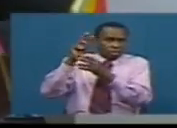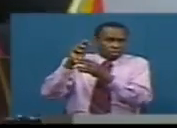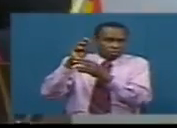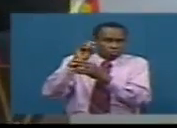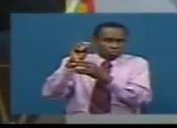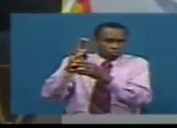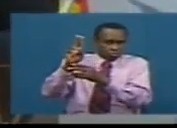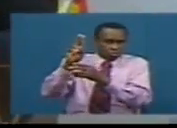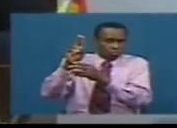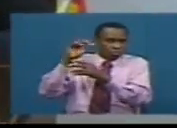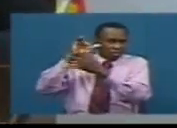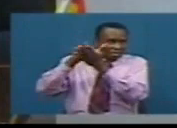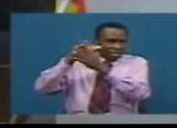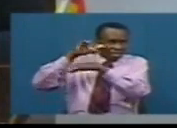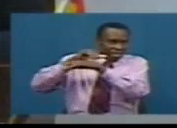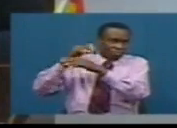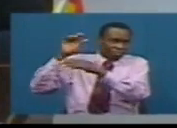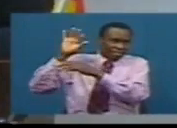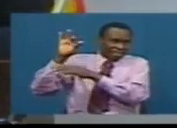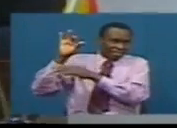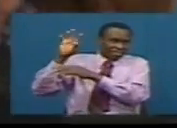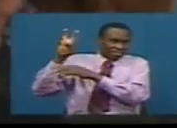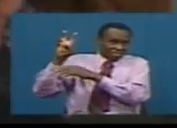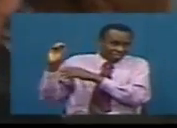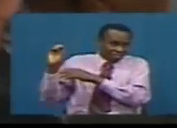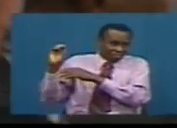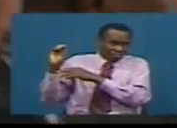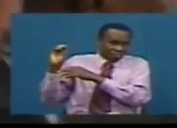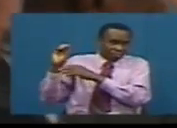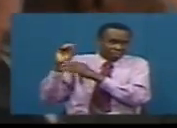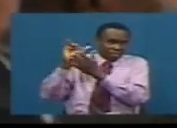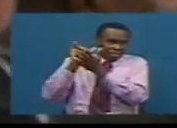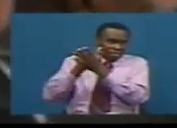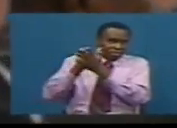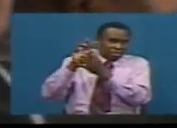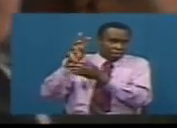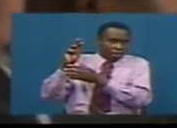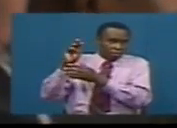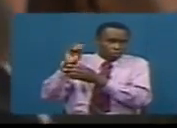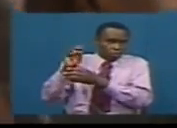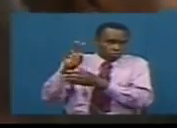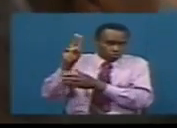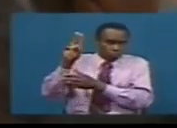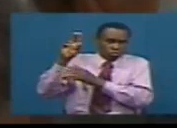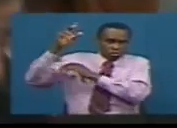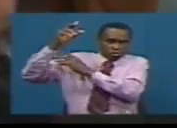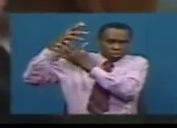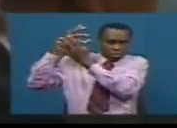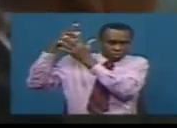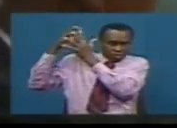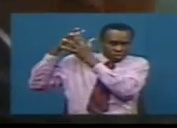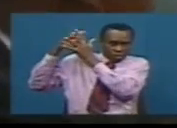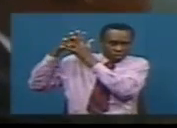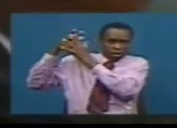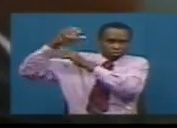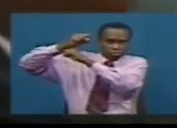1960s, during the era of Dr. Kwame Nkrumah. It was as a result of that MOU that the Americans supported Ghana to build the Akufo-Addo dam